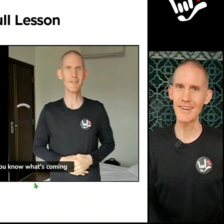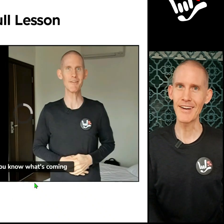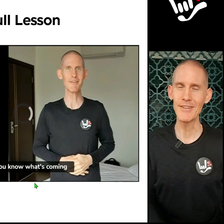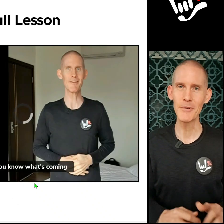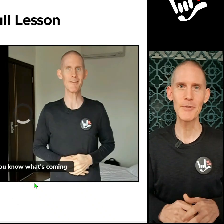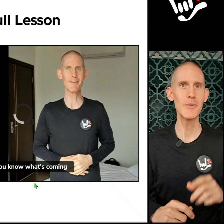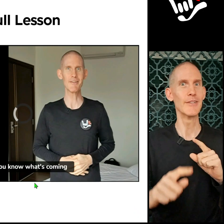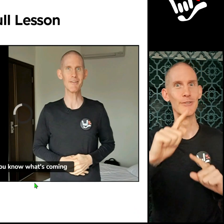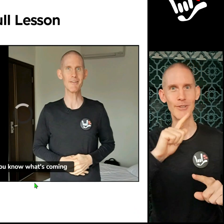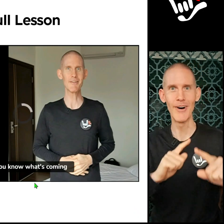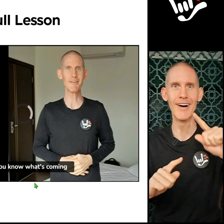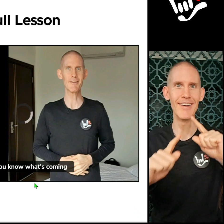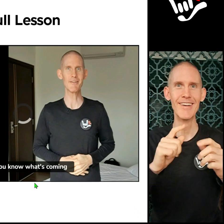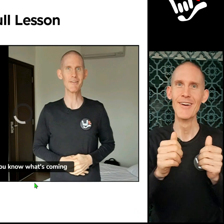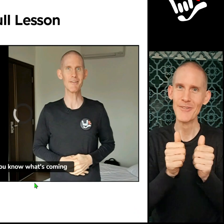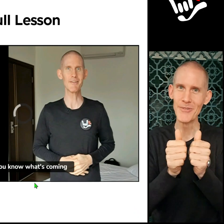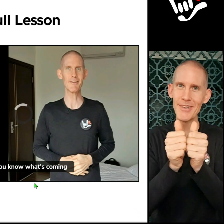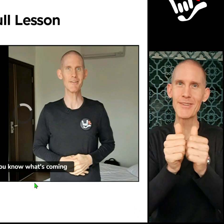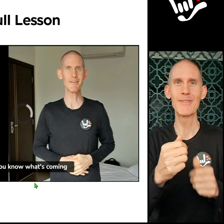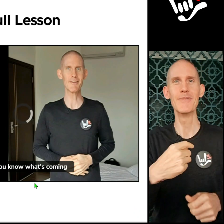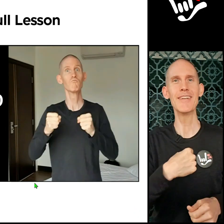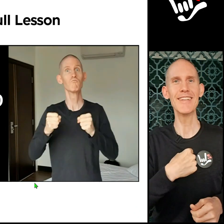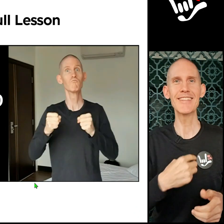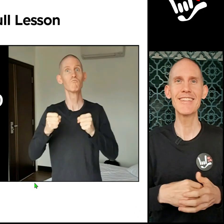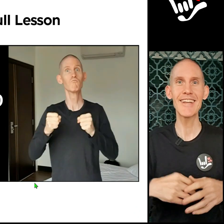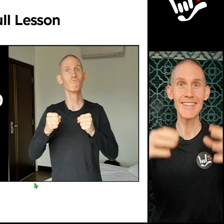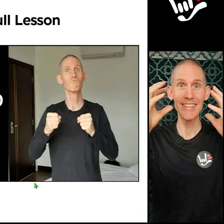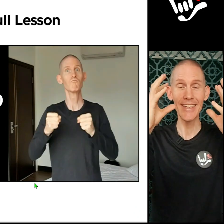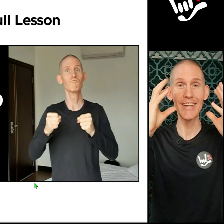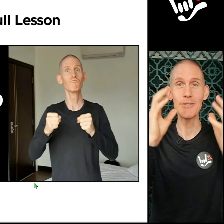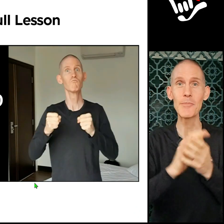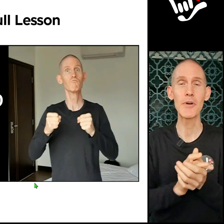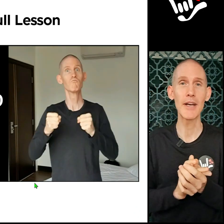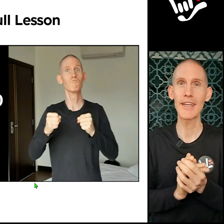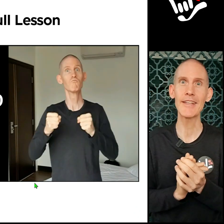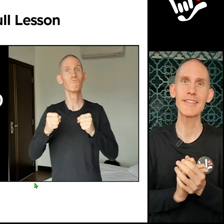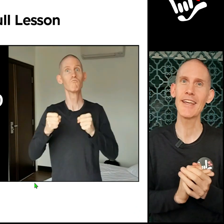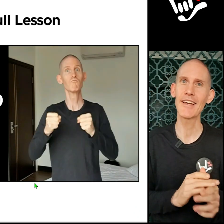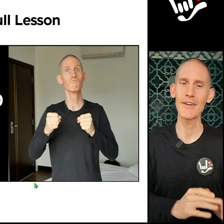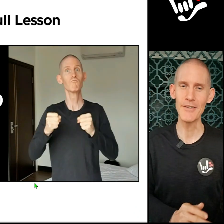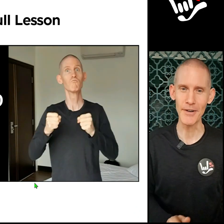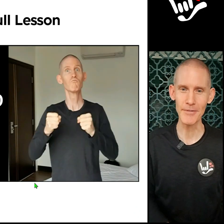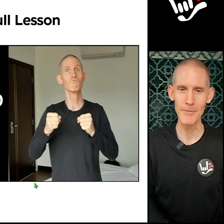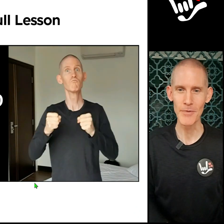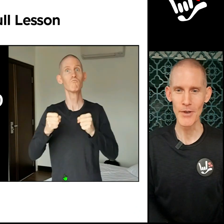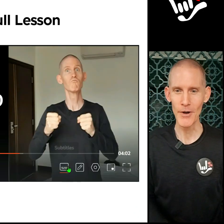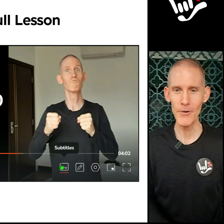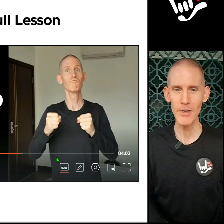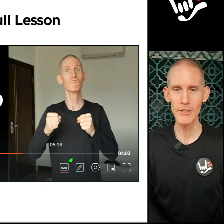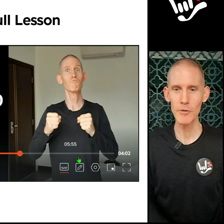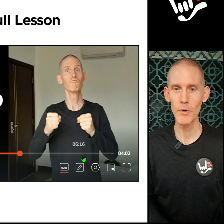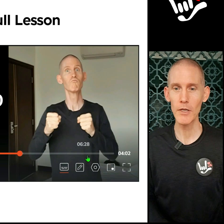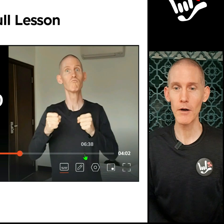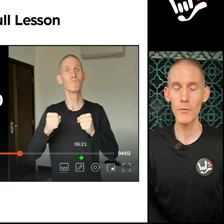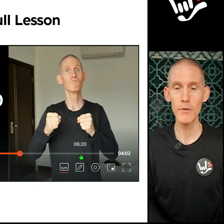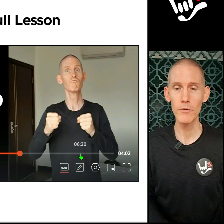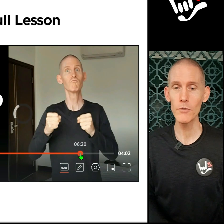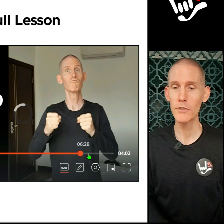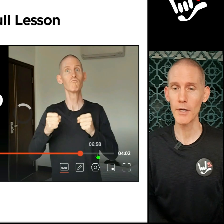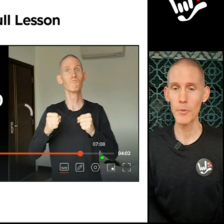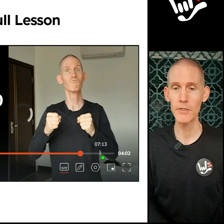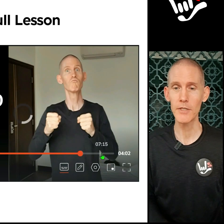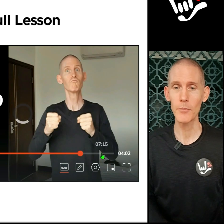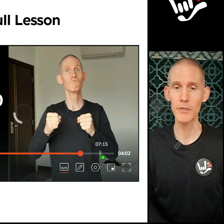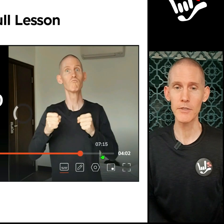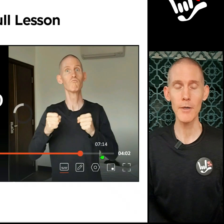always signing with me. Sign with me, just to get it sticking in your brain. I can't say that enough. Okay, so we make it all the way